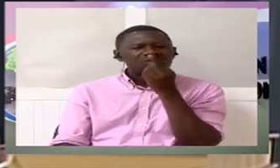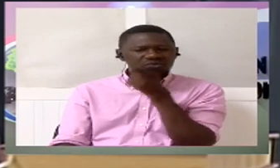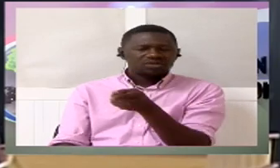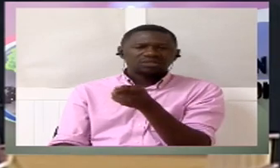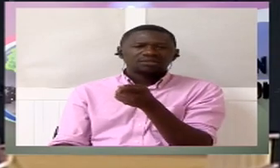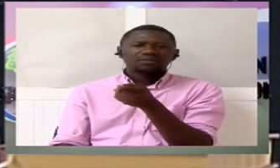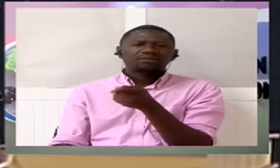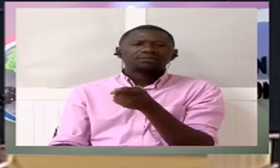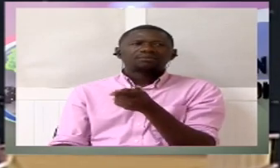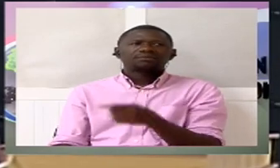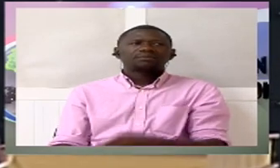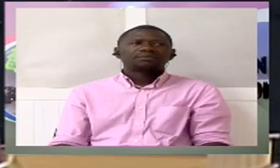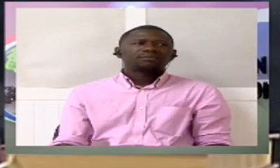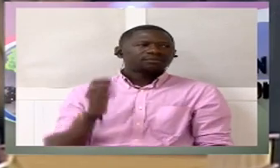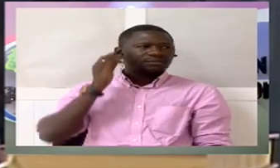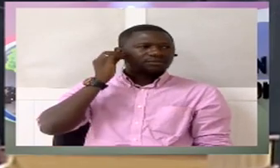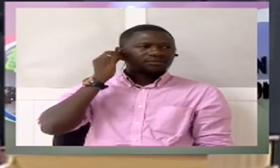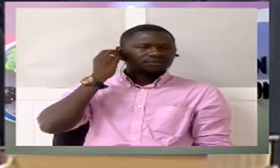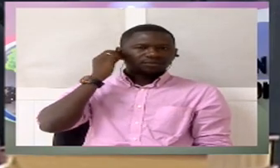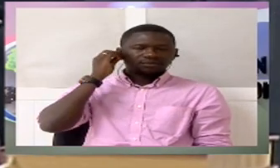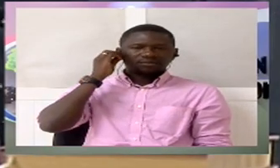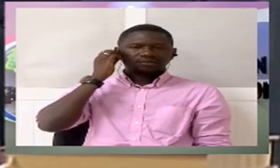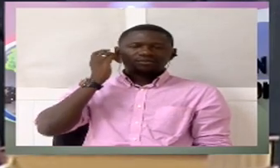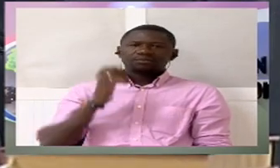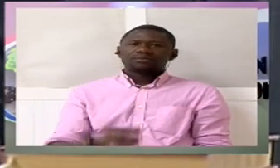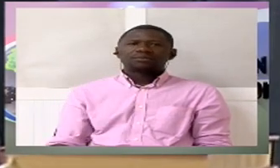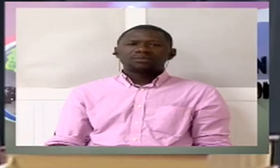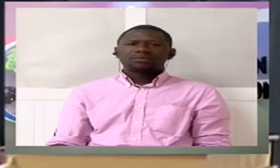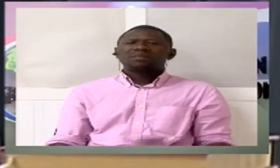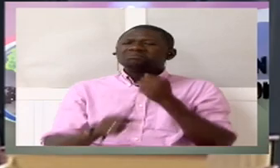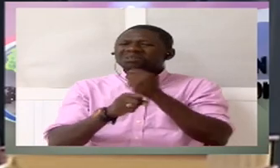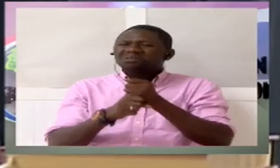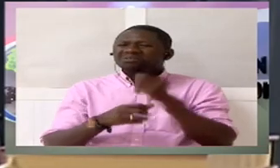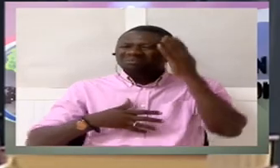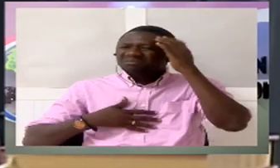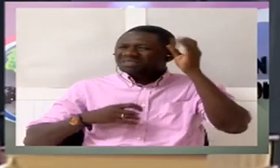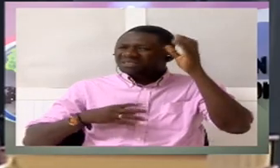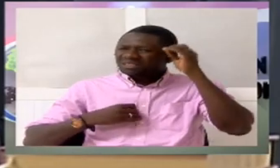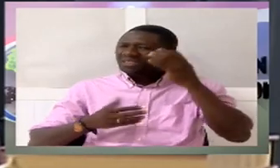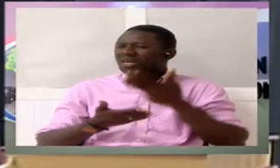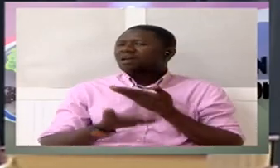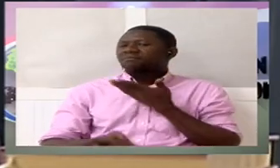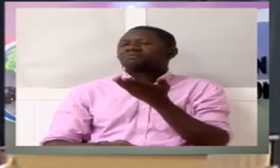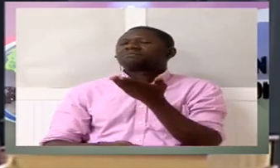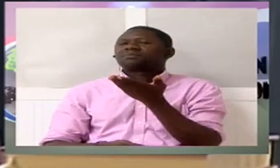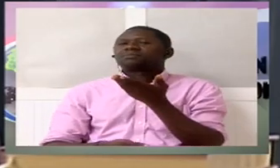you stood on it, kept eating it, akasasa adole dila. It usually gave you a